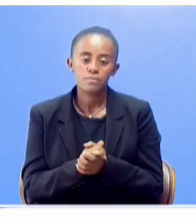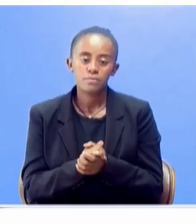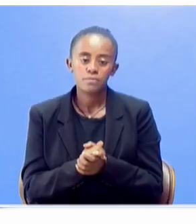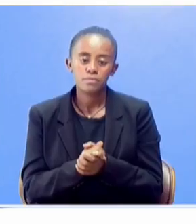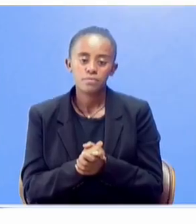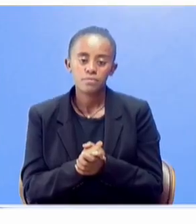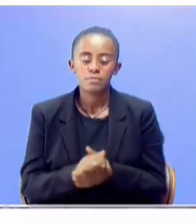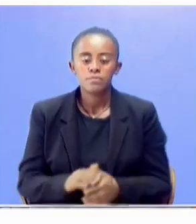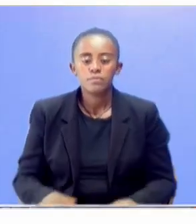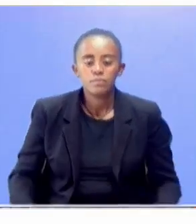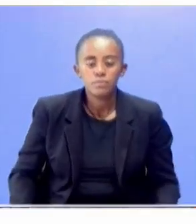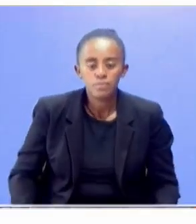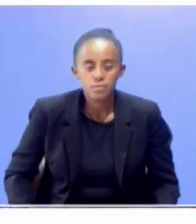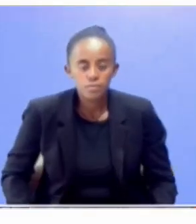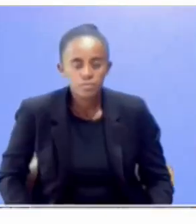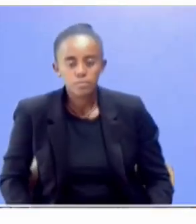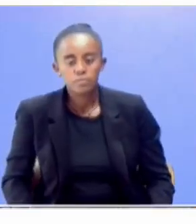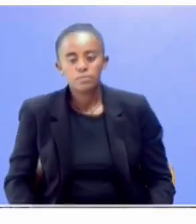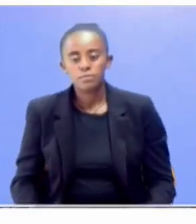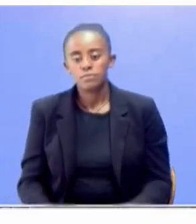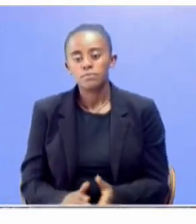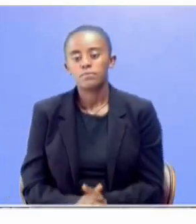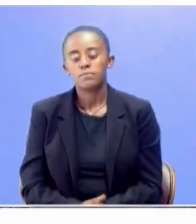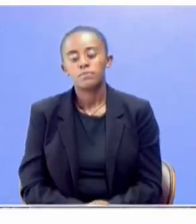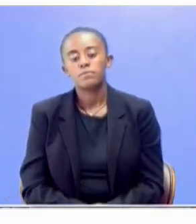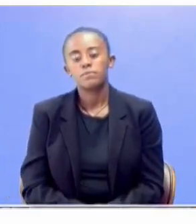All right. I